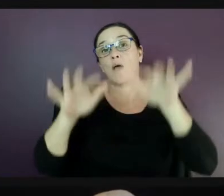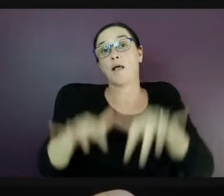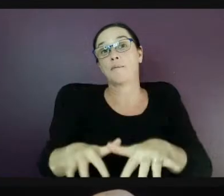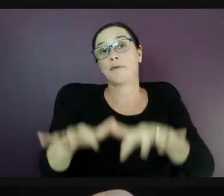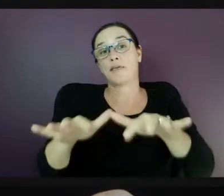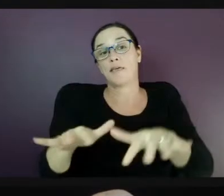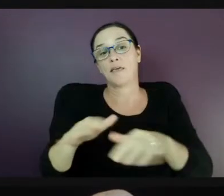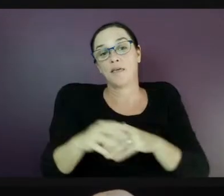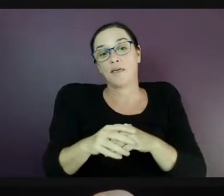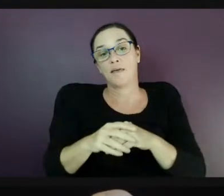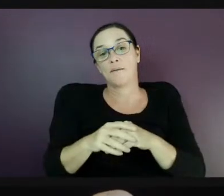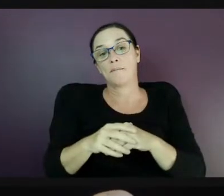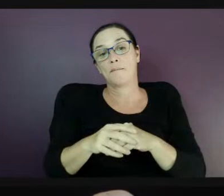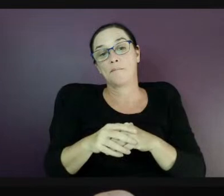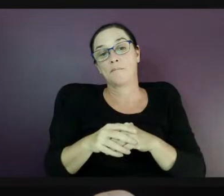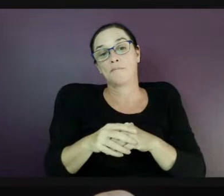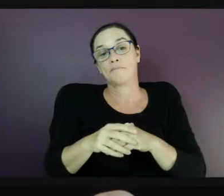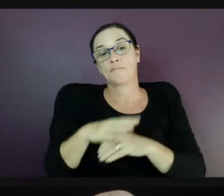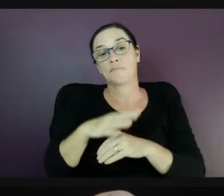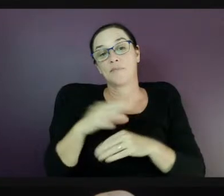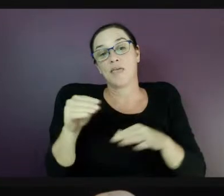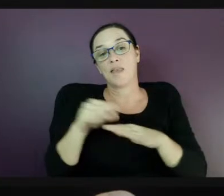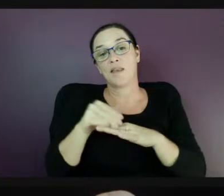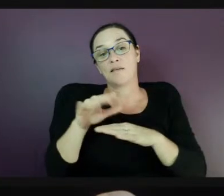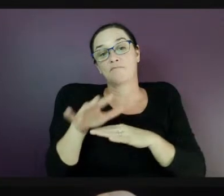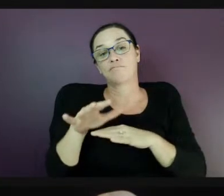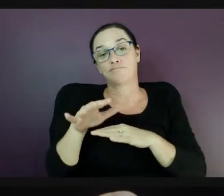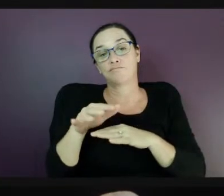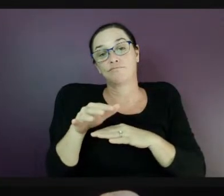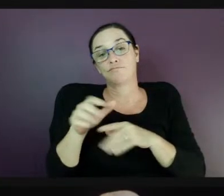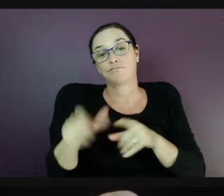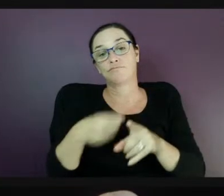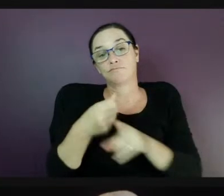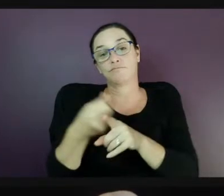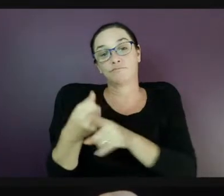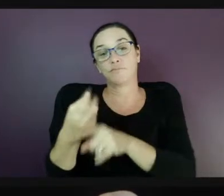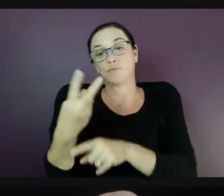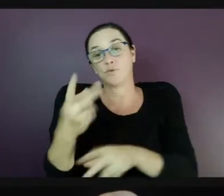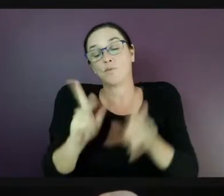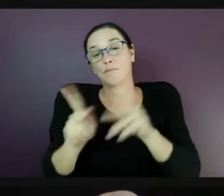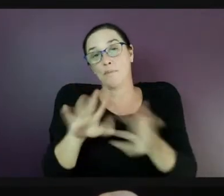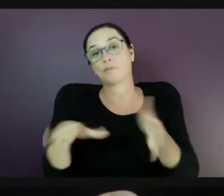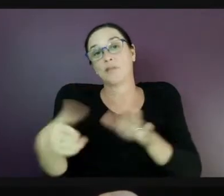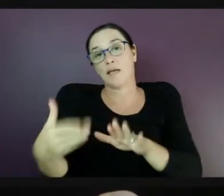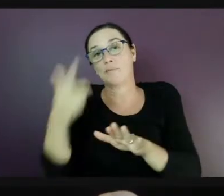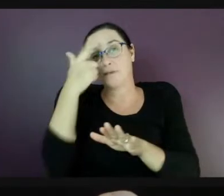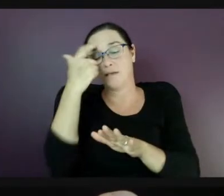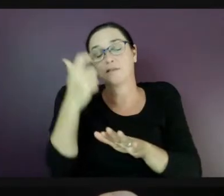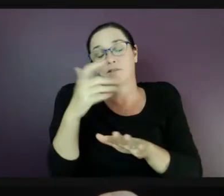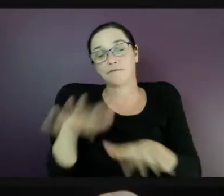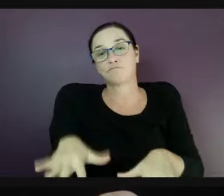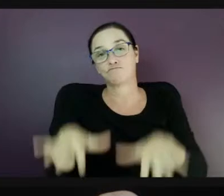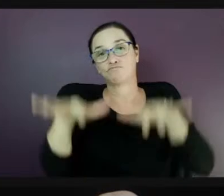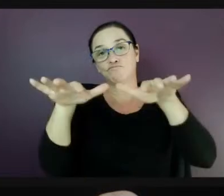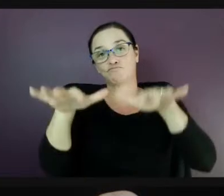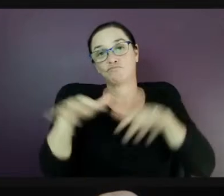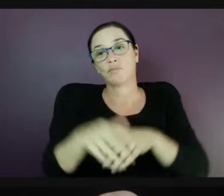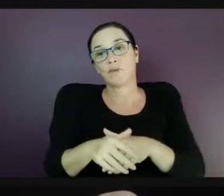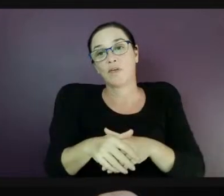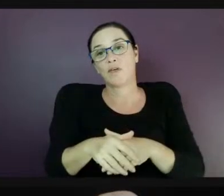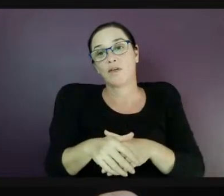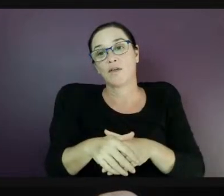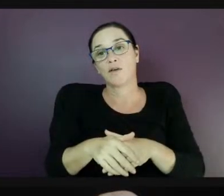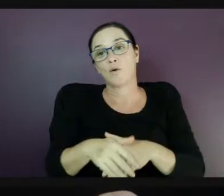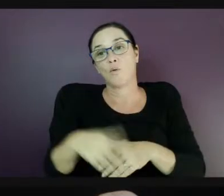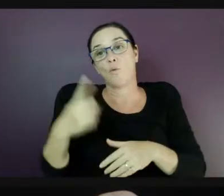Halape and affected and had two fatalities in that area because of it. So that's more likely. One big